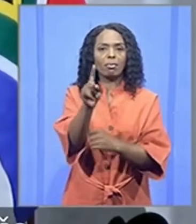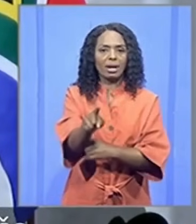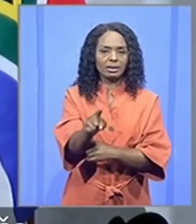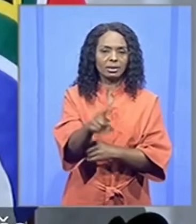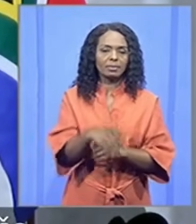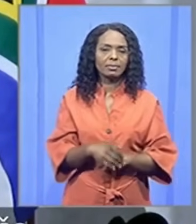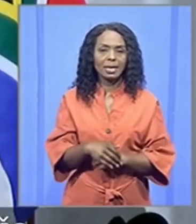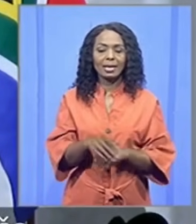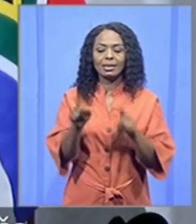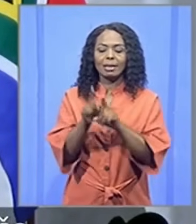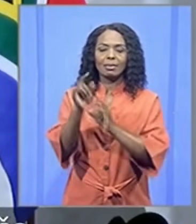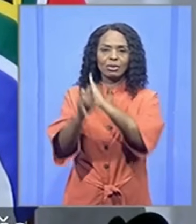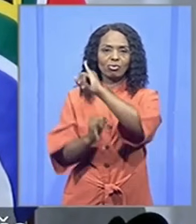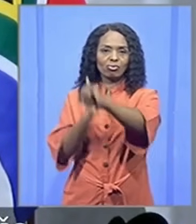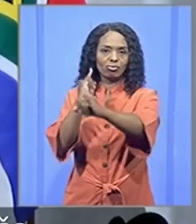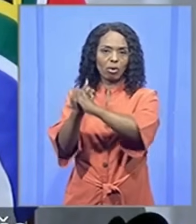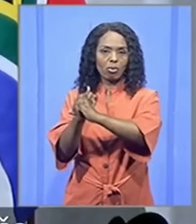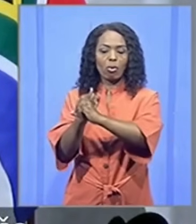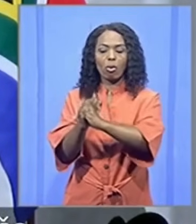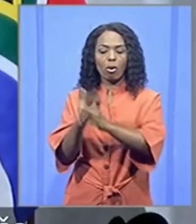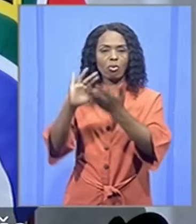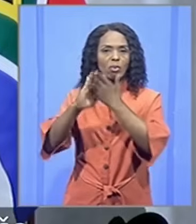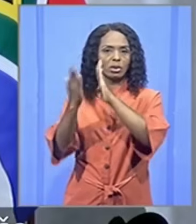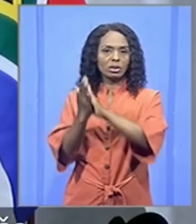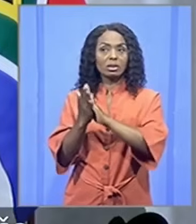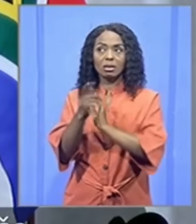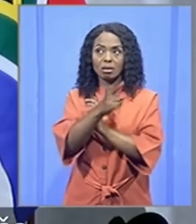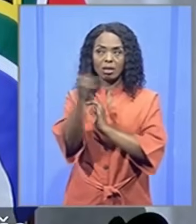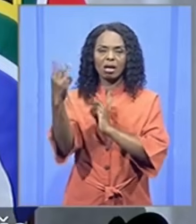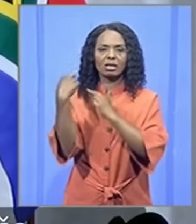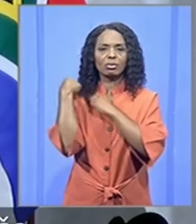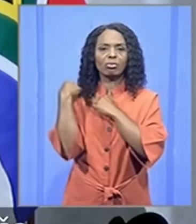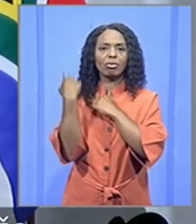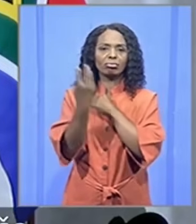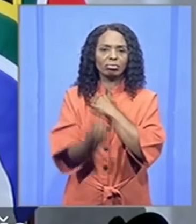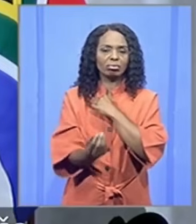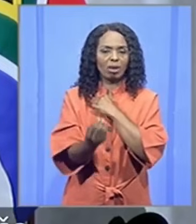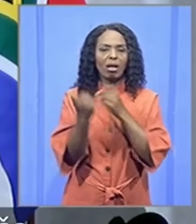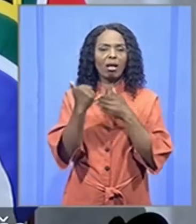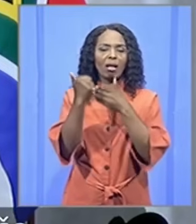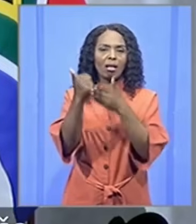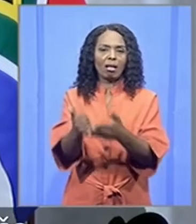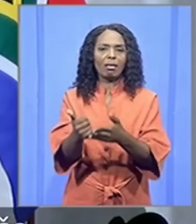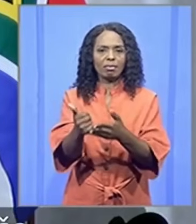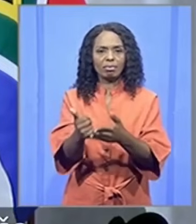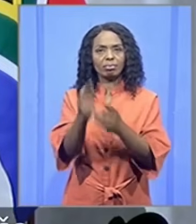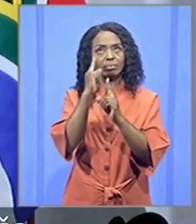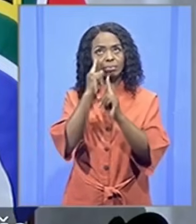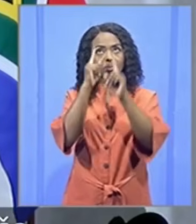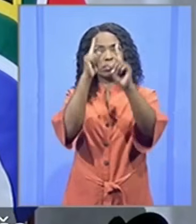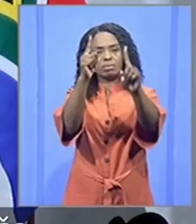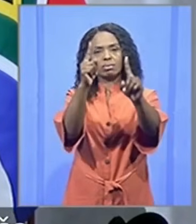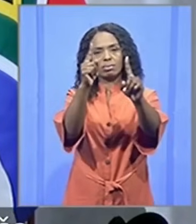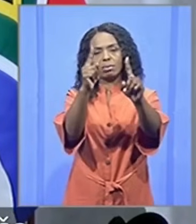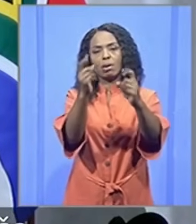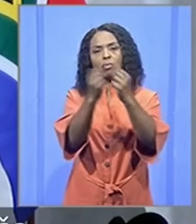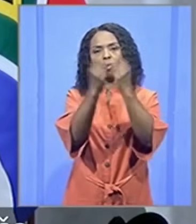that the international community has a responsibility to help bring about favorable conditions